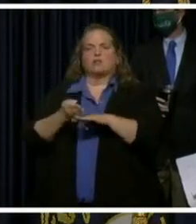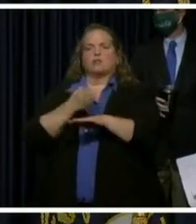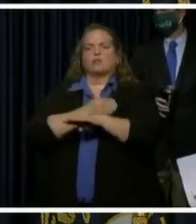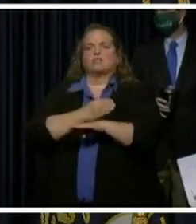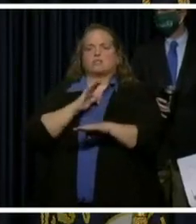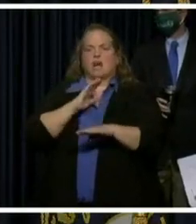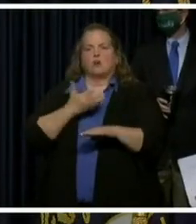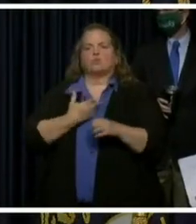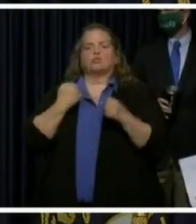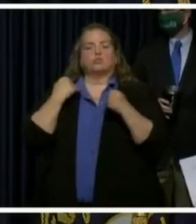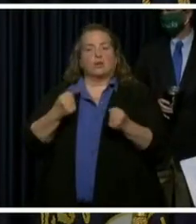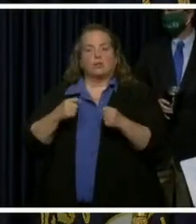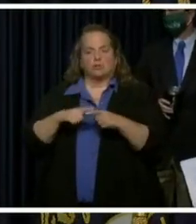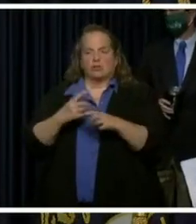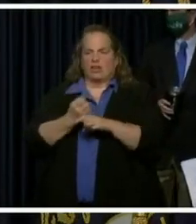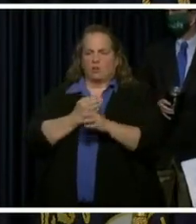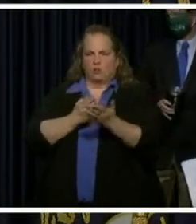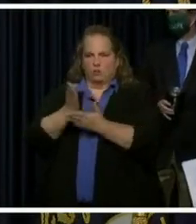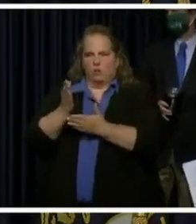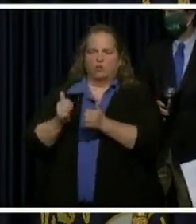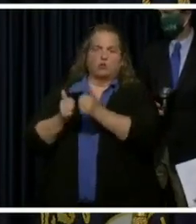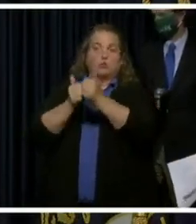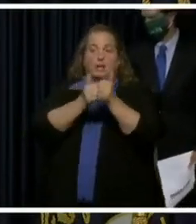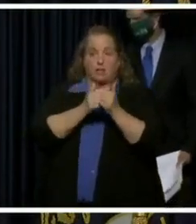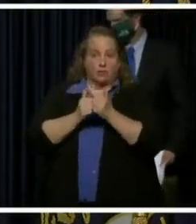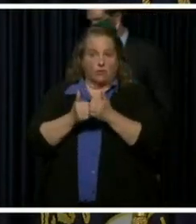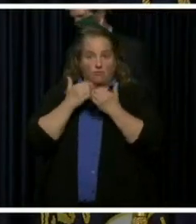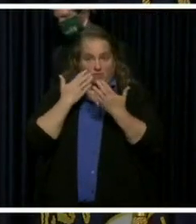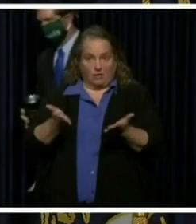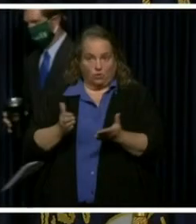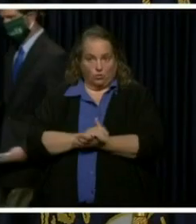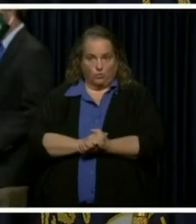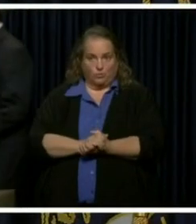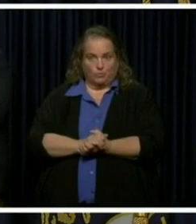strength so that we can get through this and get through it together. Thank you. Thank you.